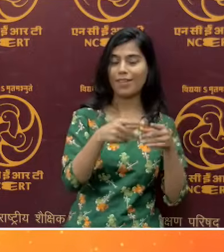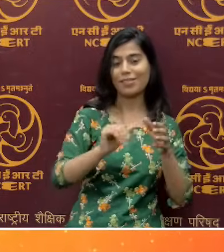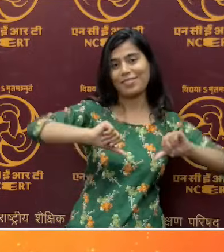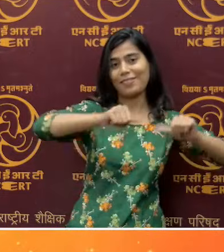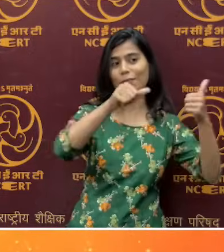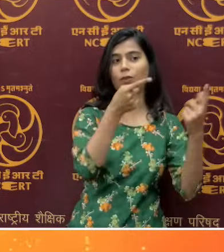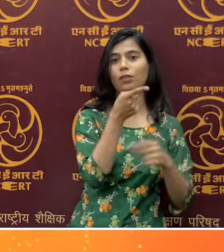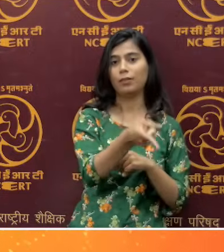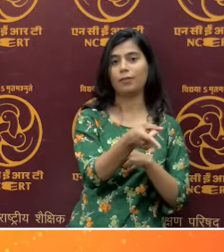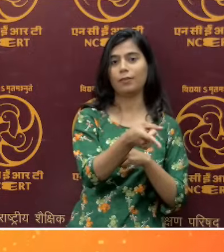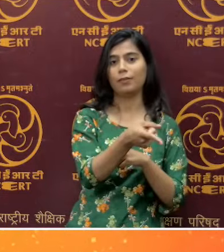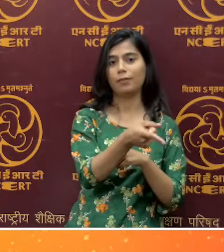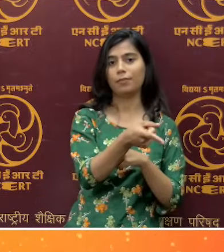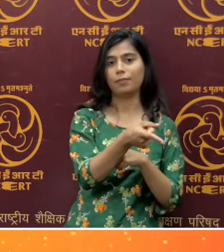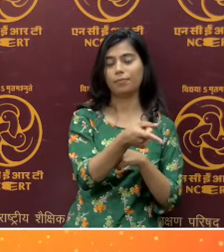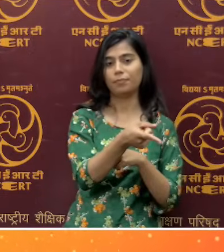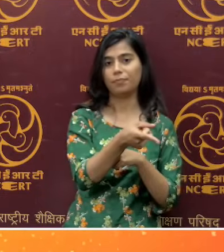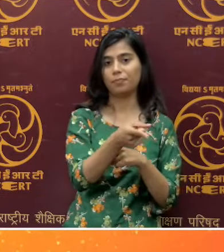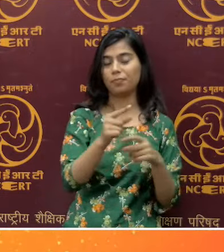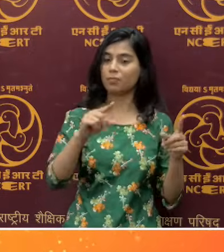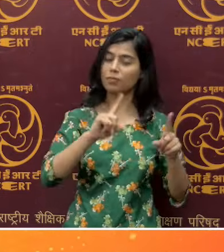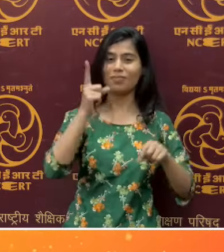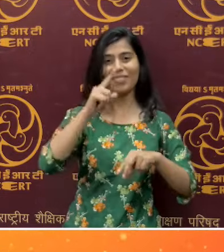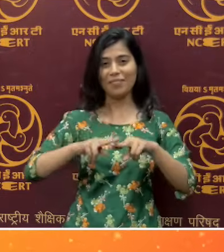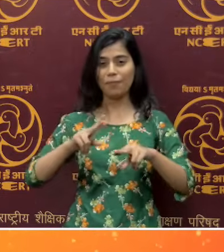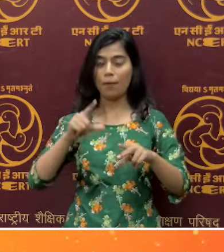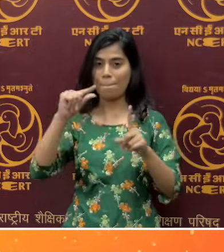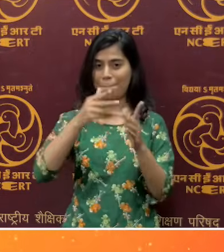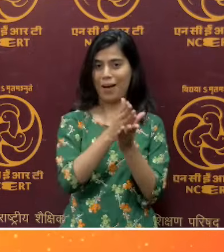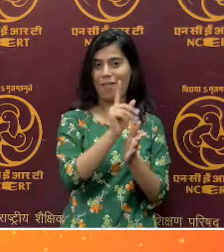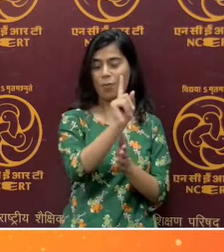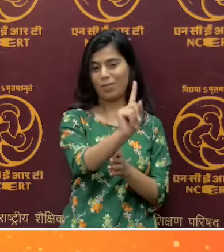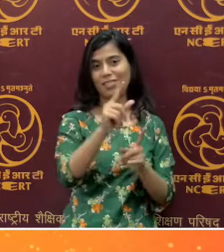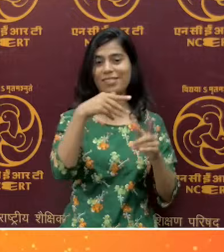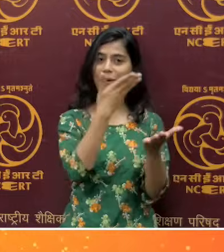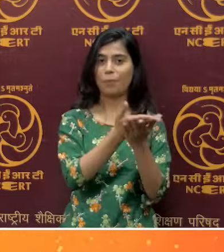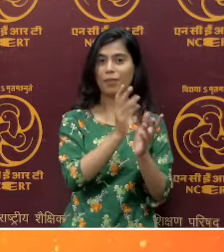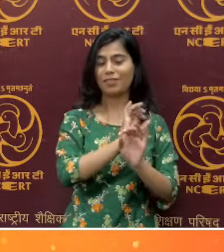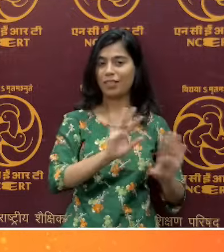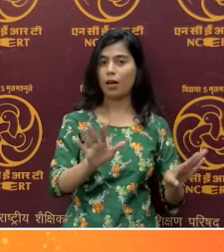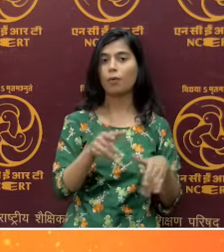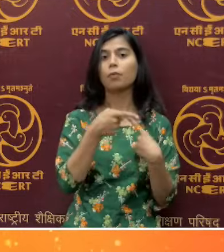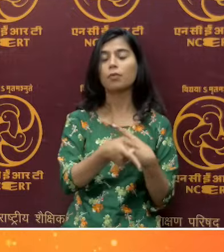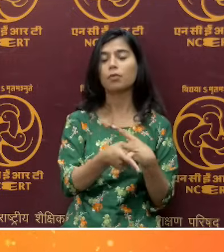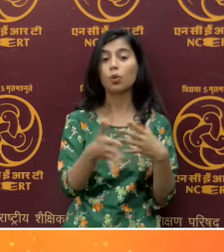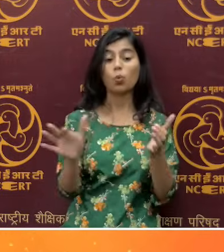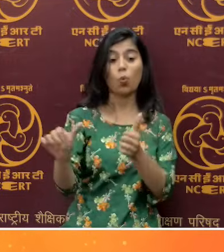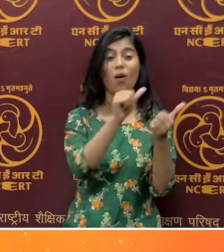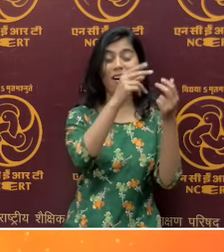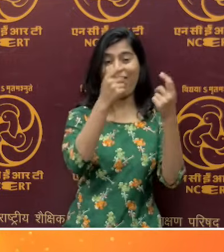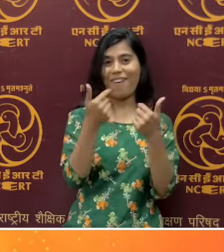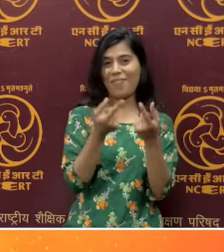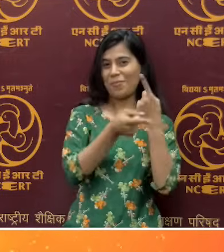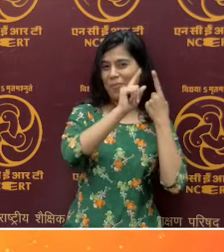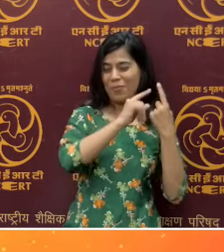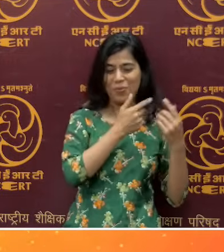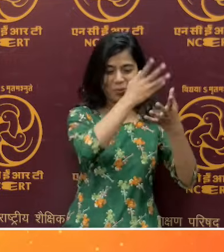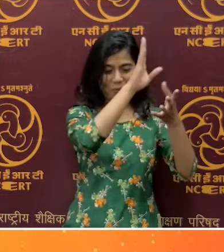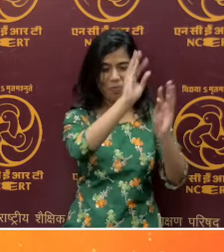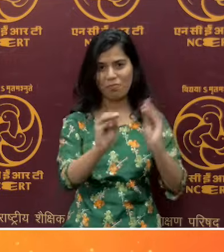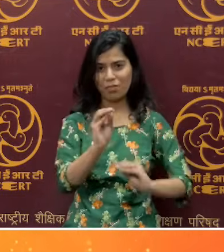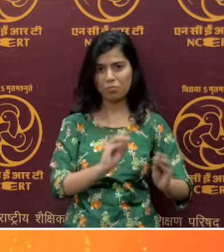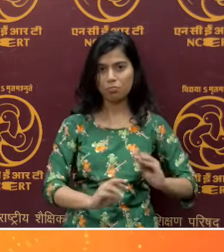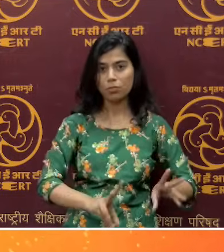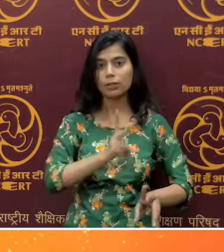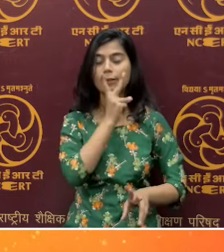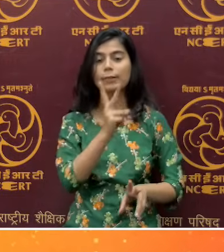So once you see that screening part 1 is submitted, then you wanted to see what is the history, whatever you have work done for the particular student, you can